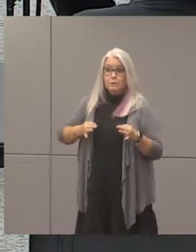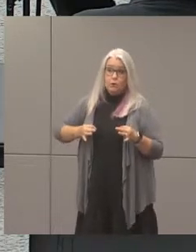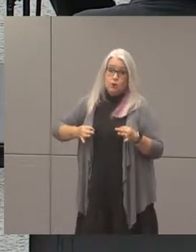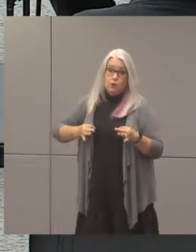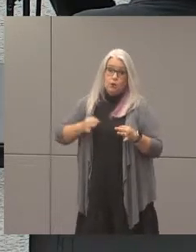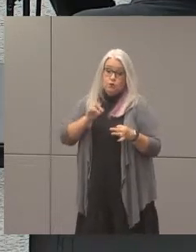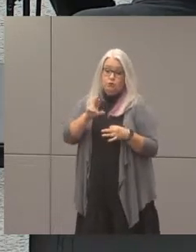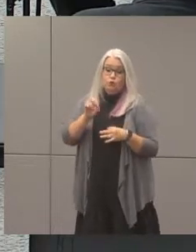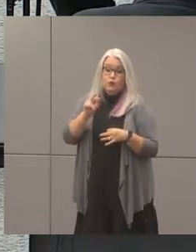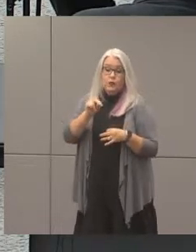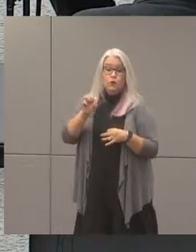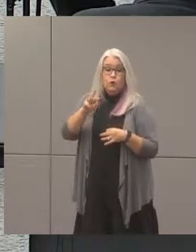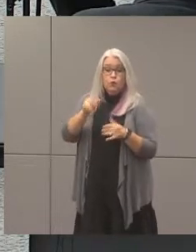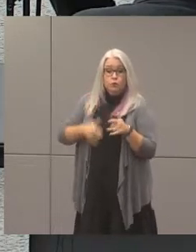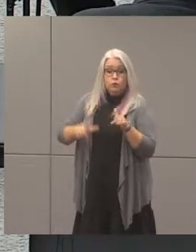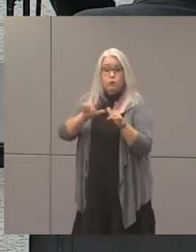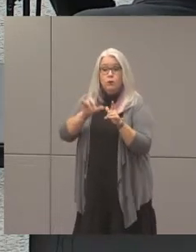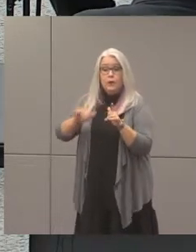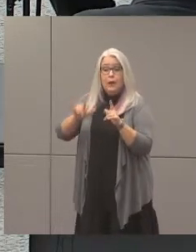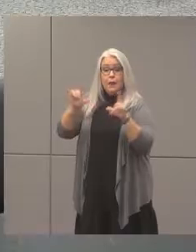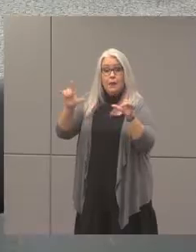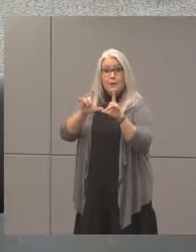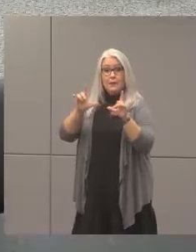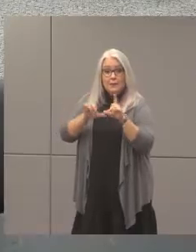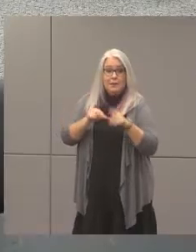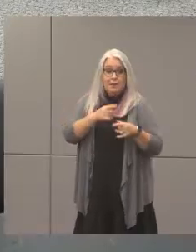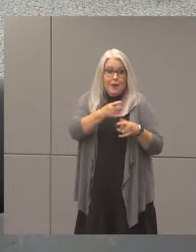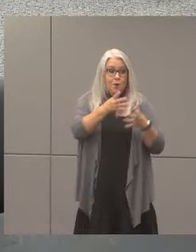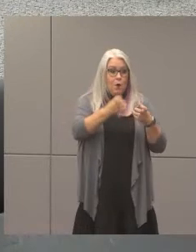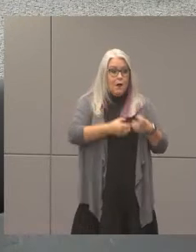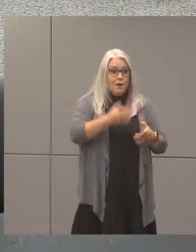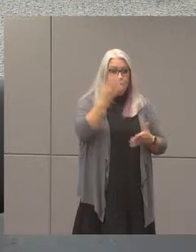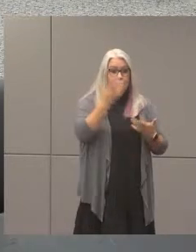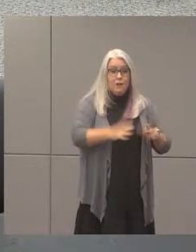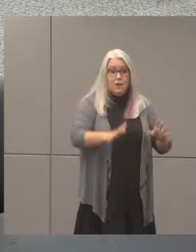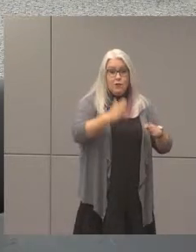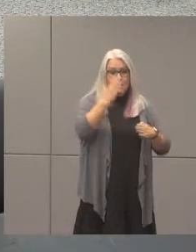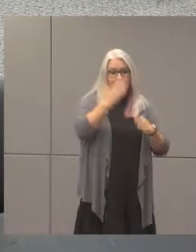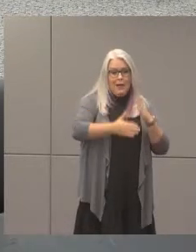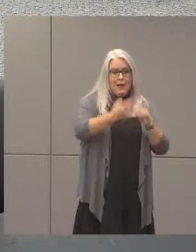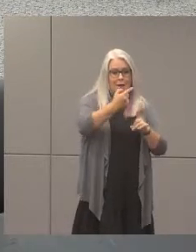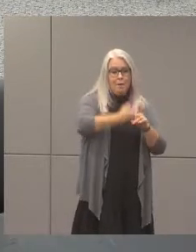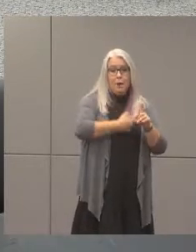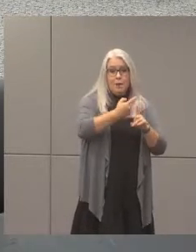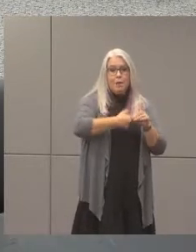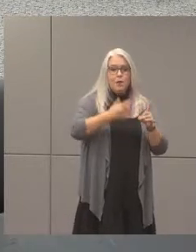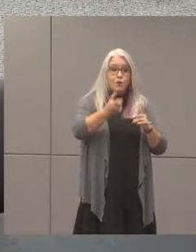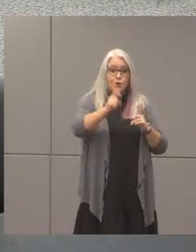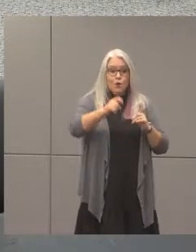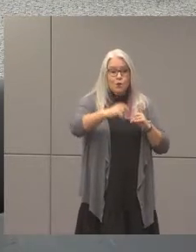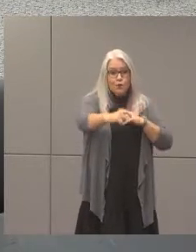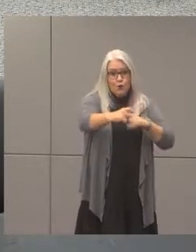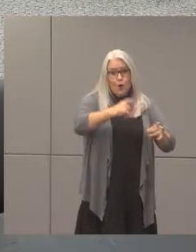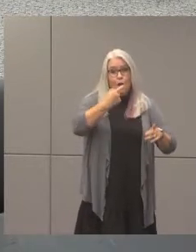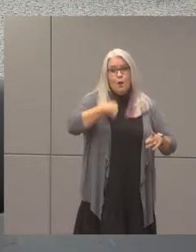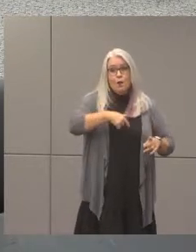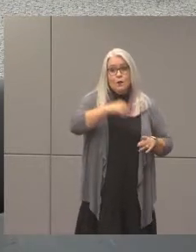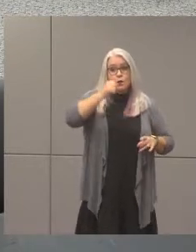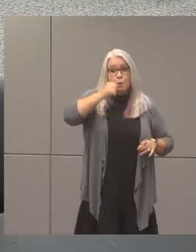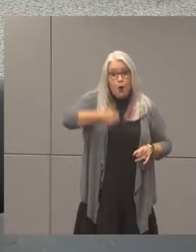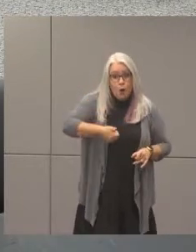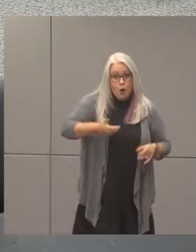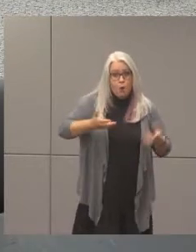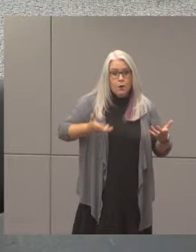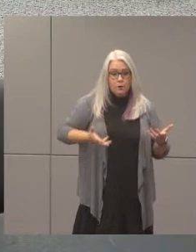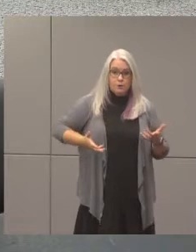renew the licenses, or? They want it done by the end of the month. They were going to call us tomorrow, I believe, is what they said.